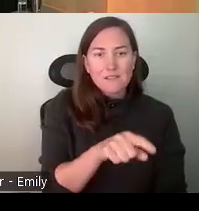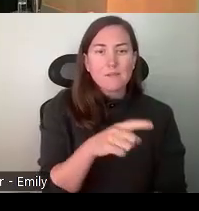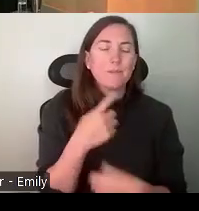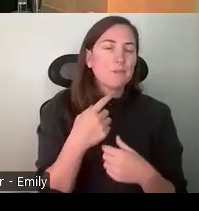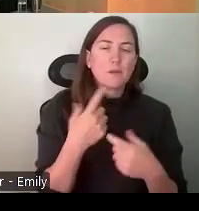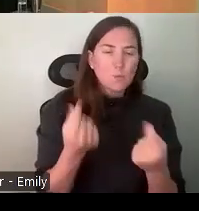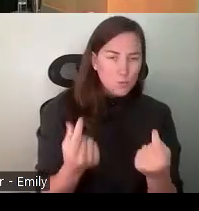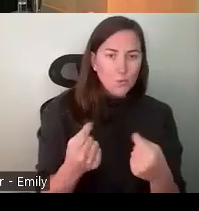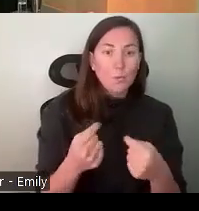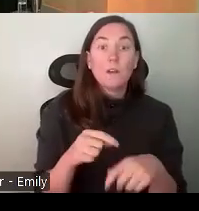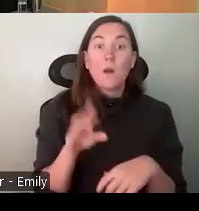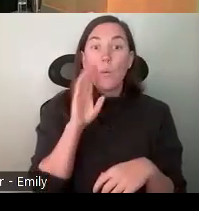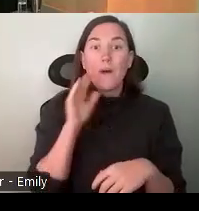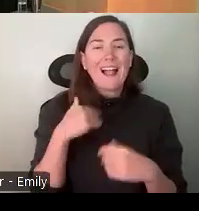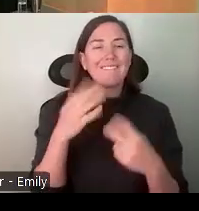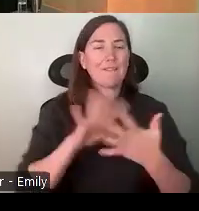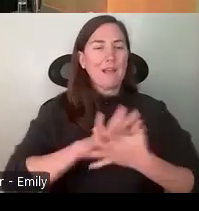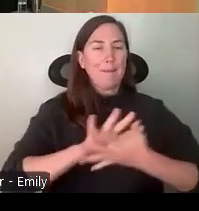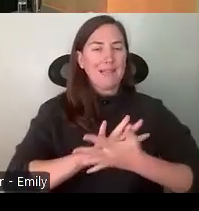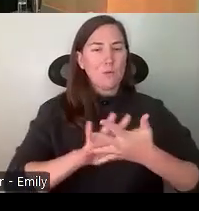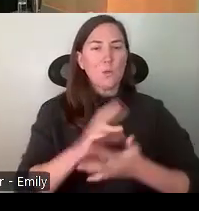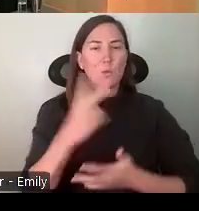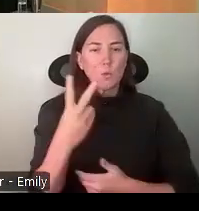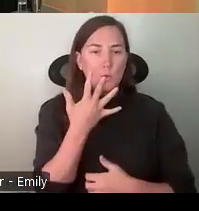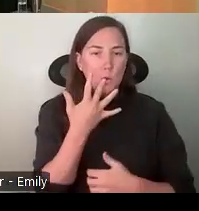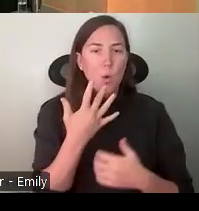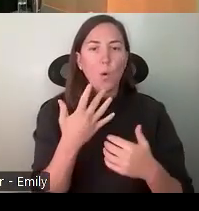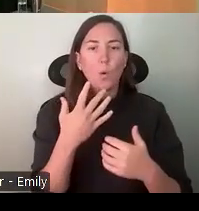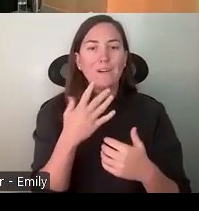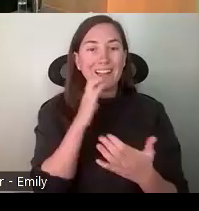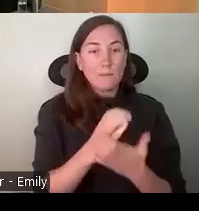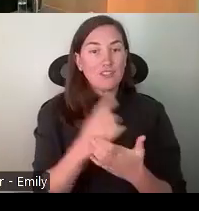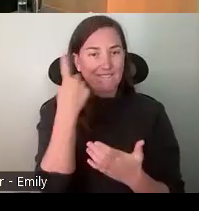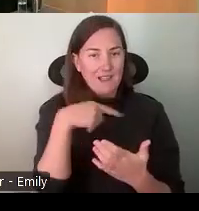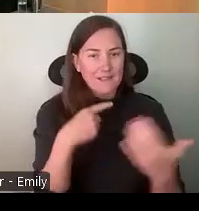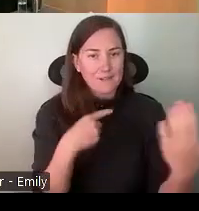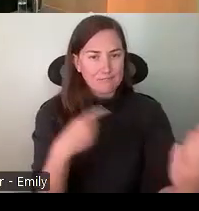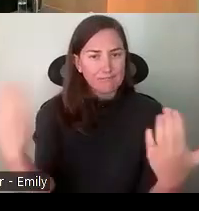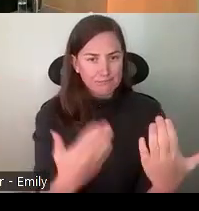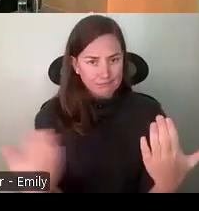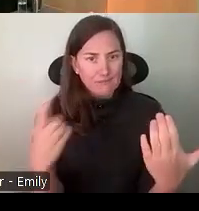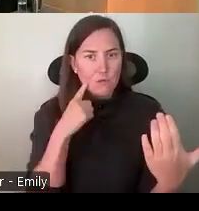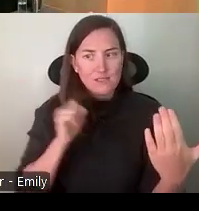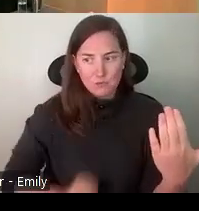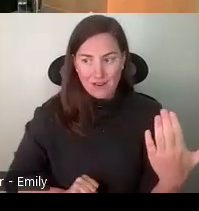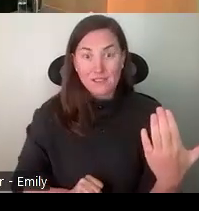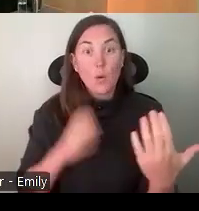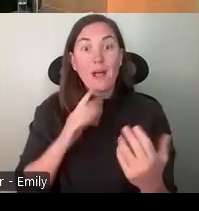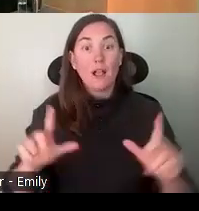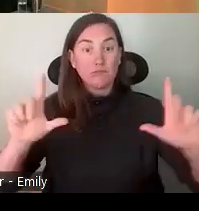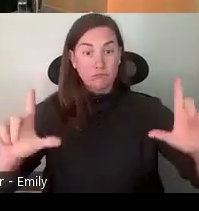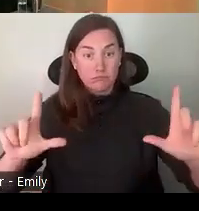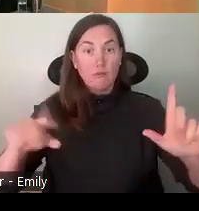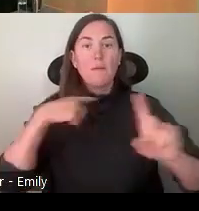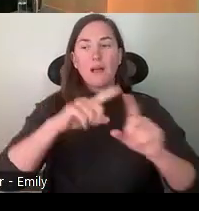involves presenting these ambiguous two-tone images of faces to subjects. They're presented upright and also